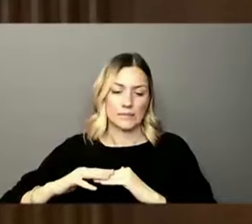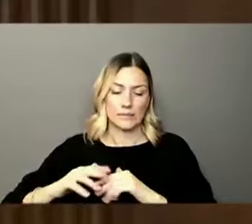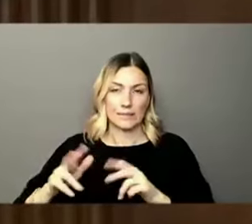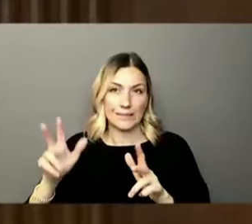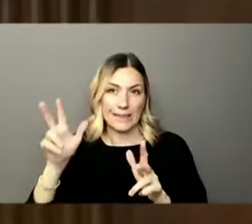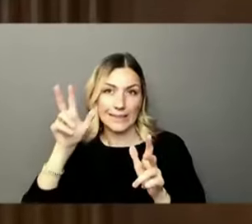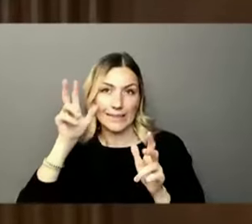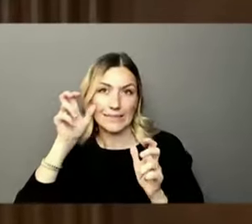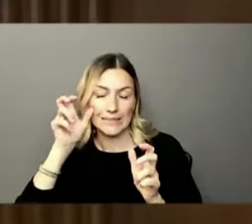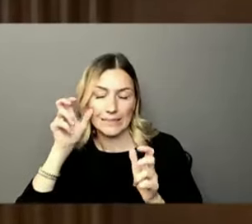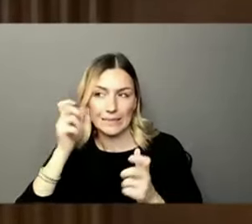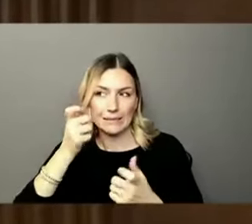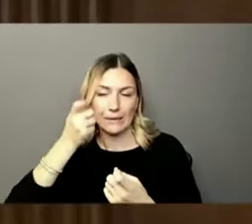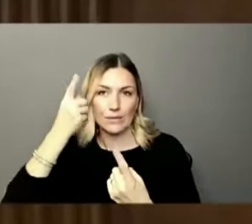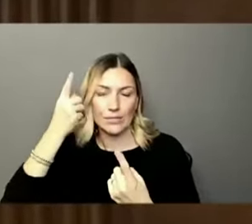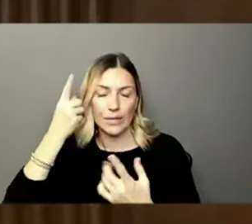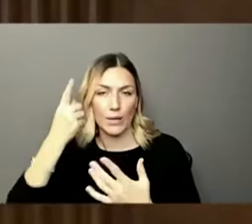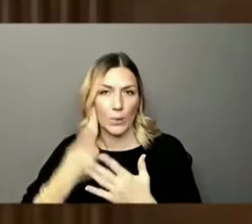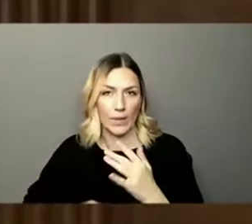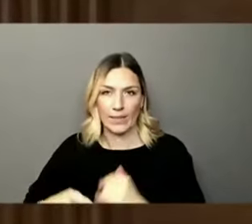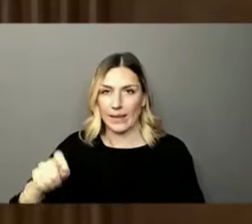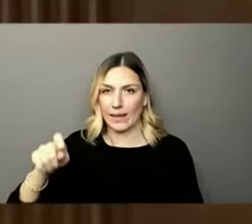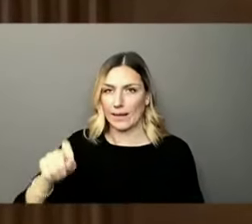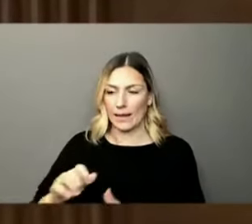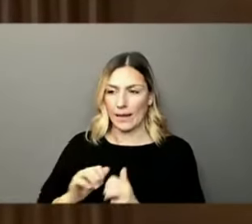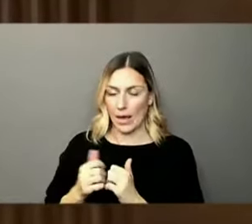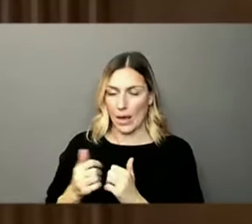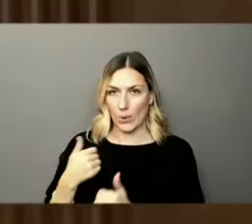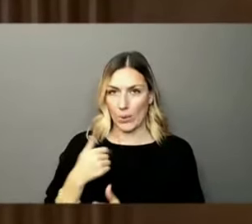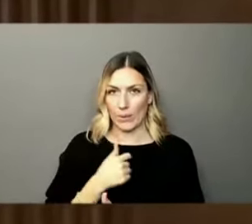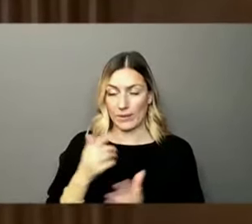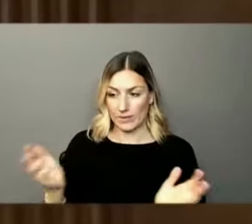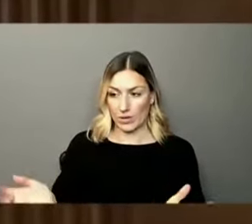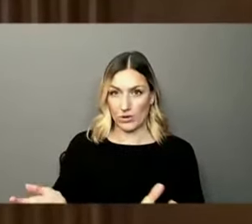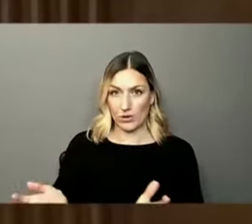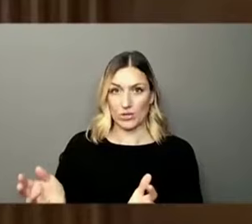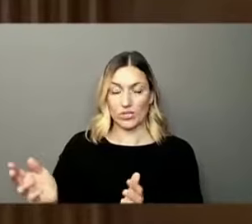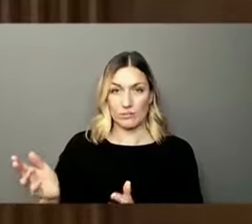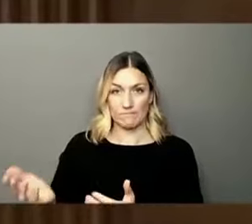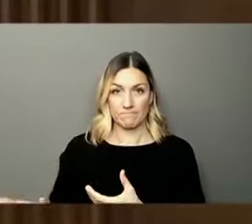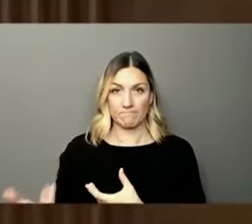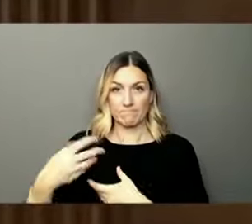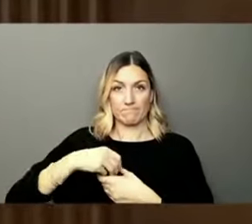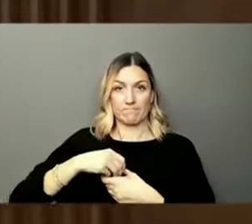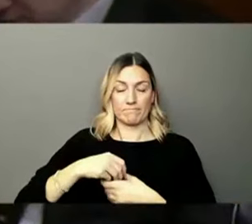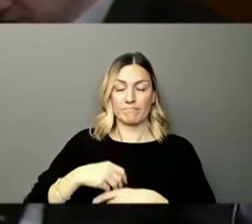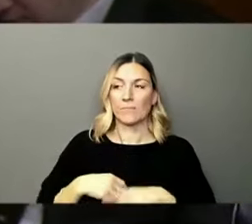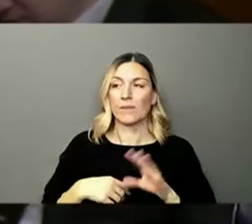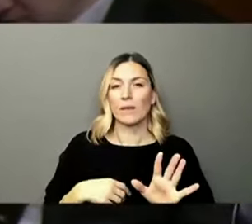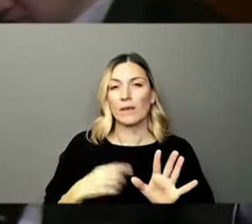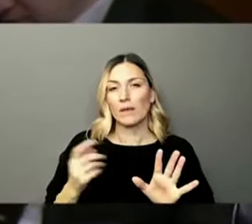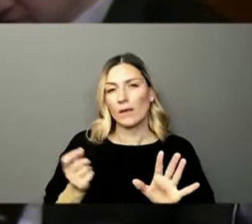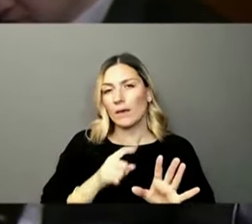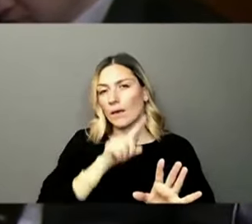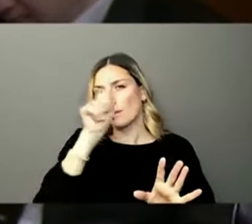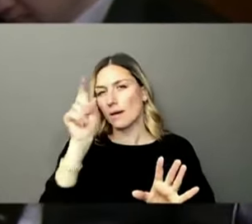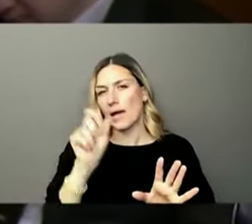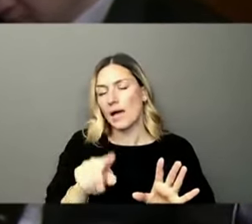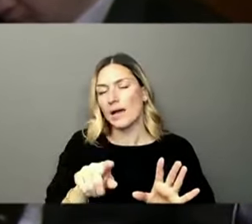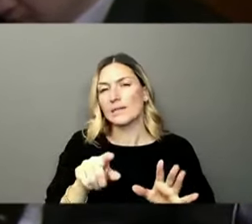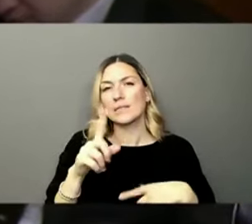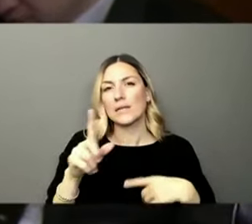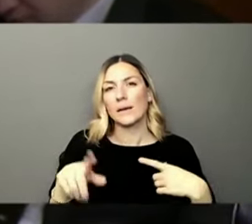listening and understanding what is needed and how can we encourage their participation. So let me ask